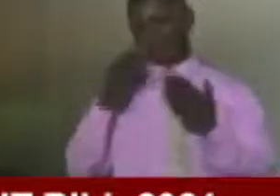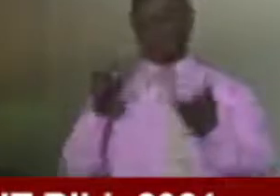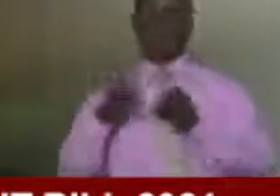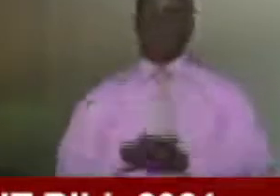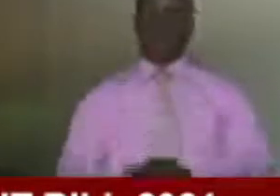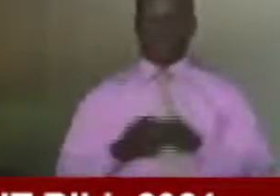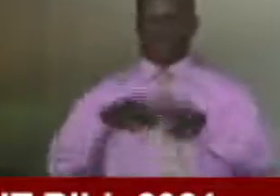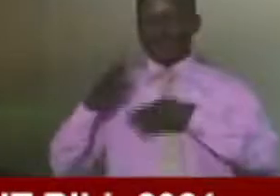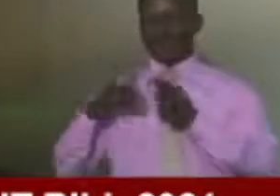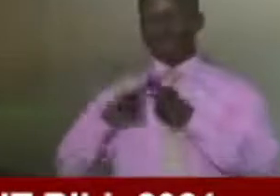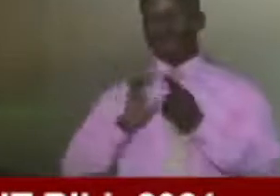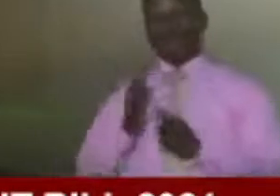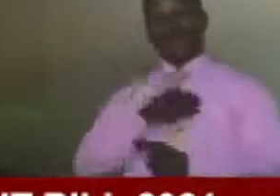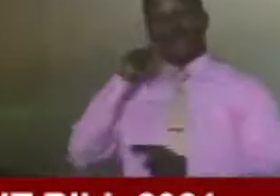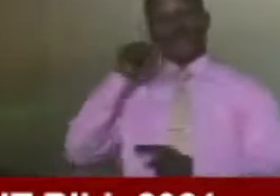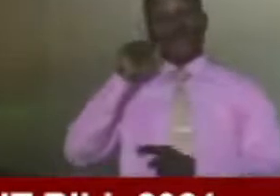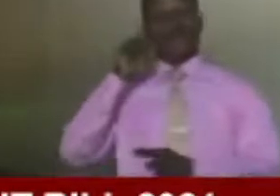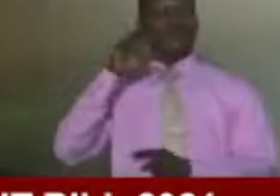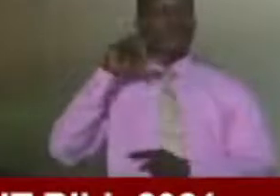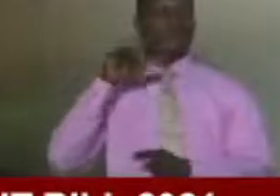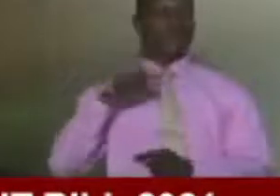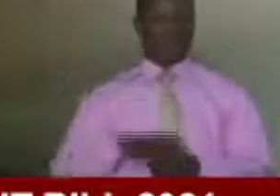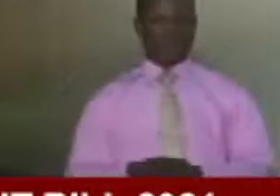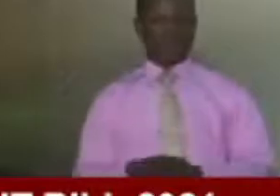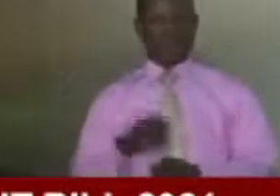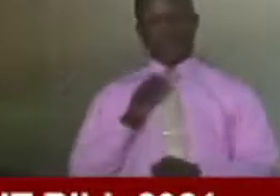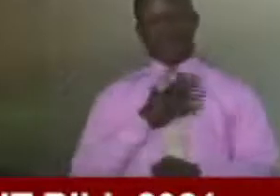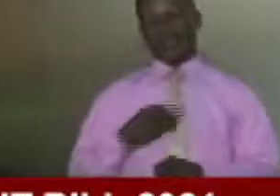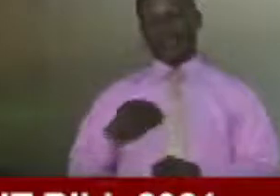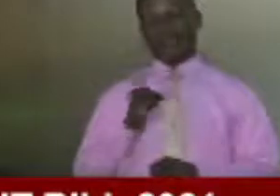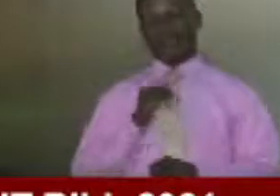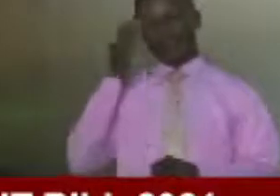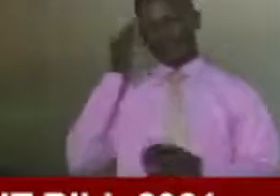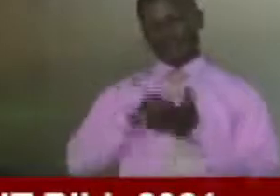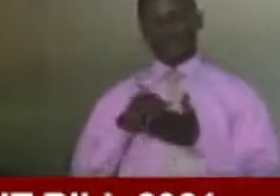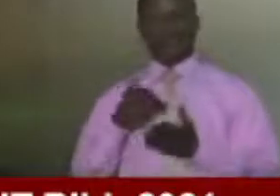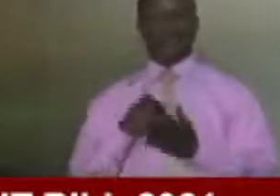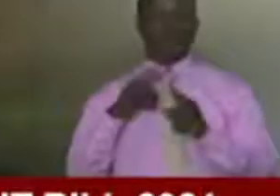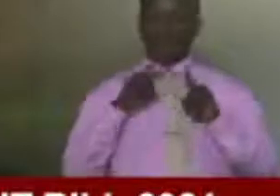stage. I know, Governor, I know you have an appointment just in a few minutes.